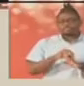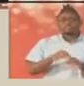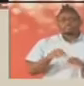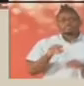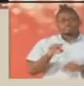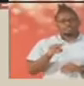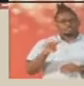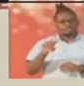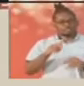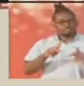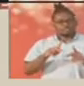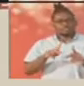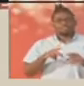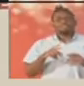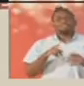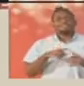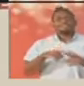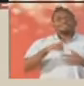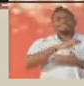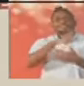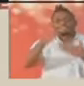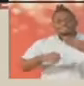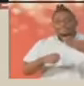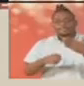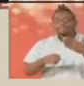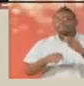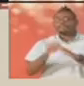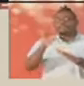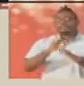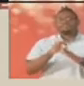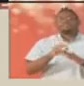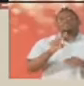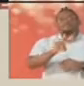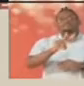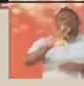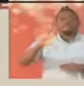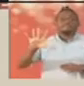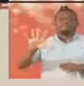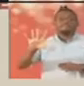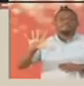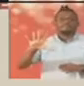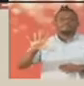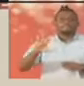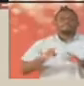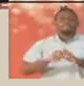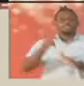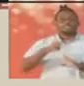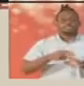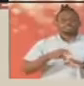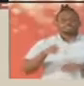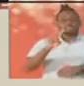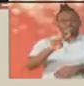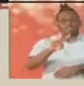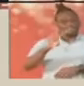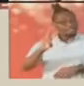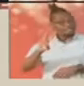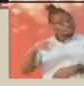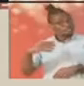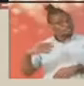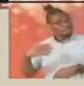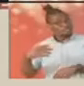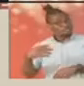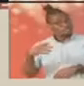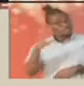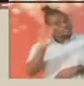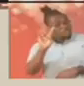at the end of February, we went down to 25. And for the month of March, we've had 26 for both days, the 1st and 2nd of March. So